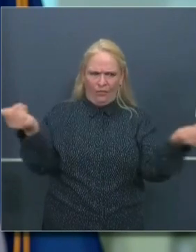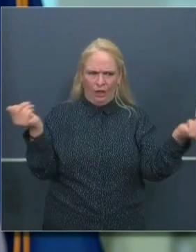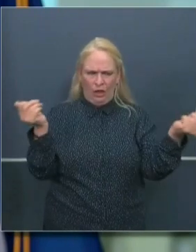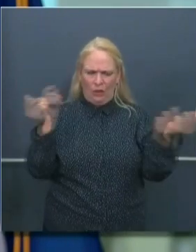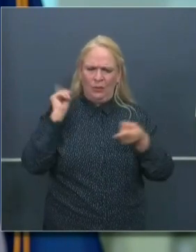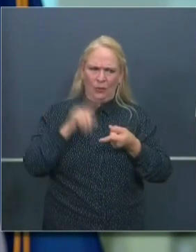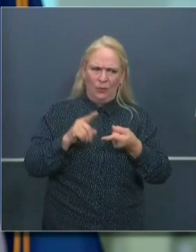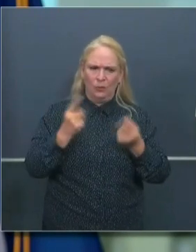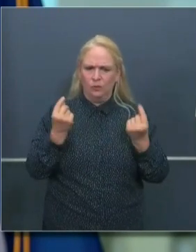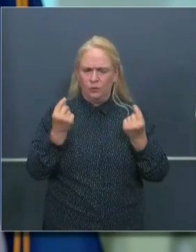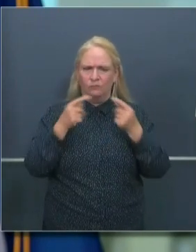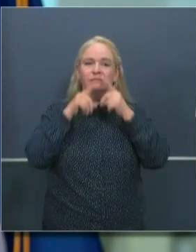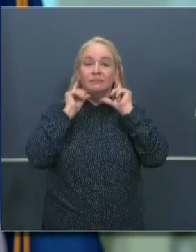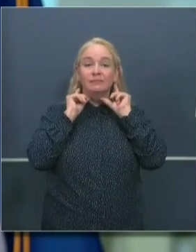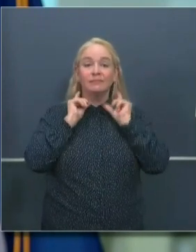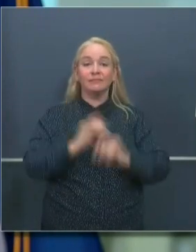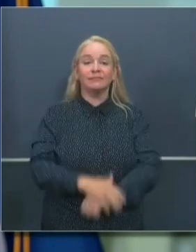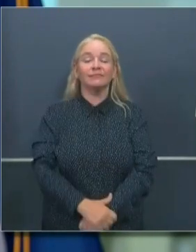Chronicle.